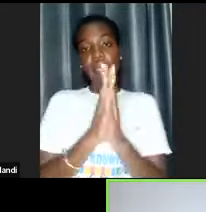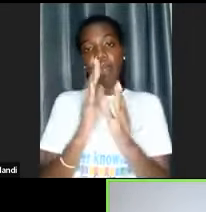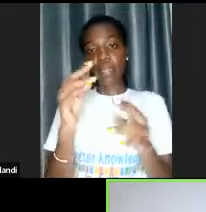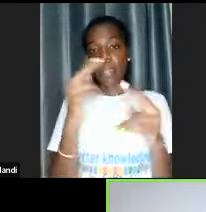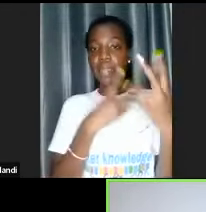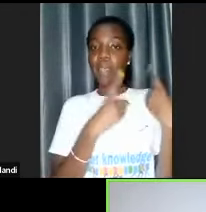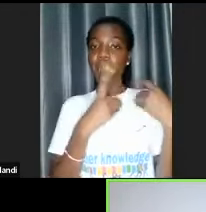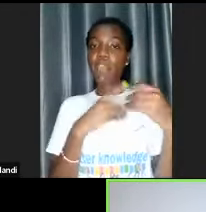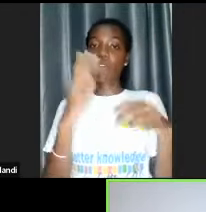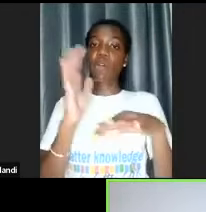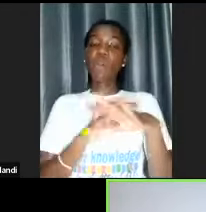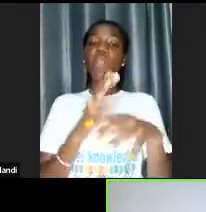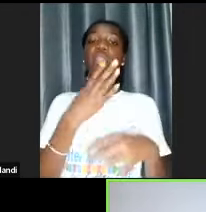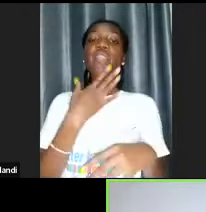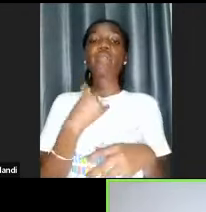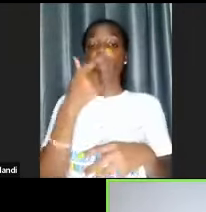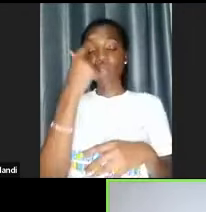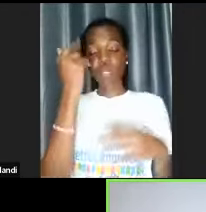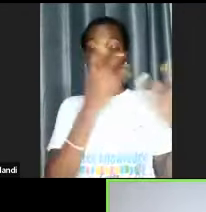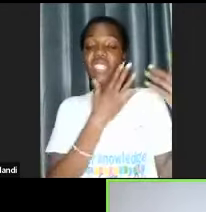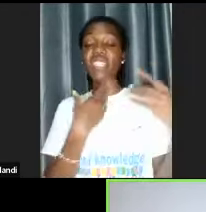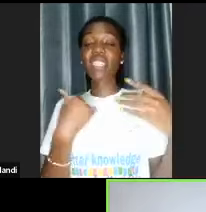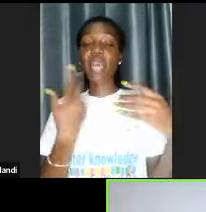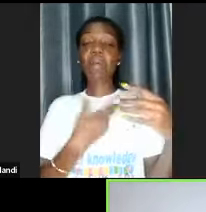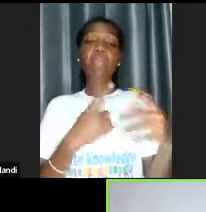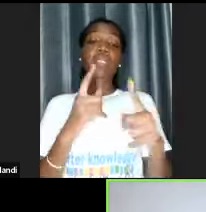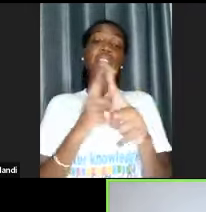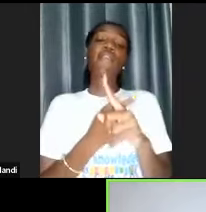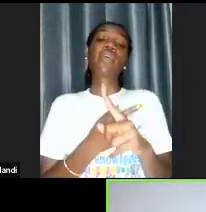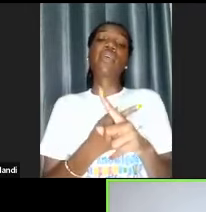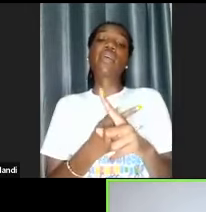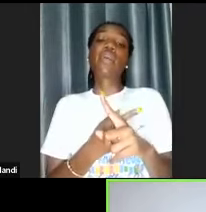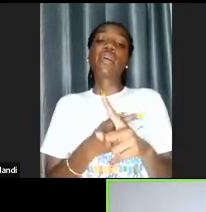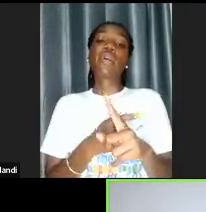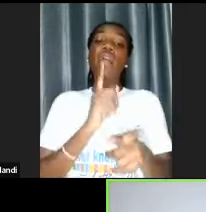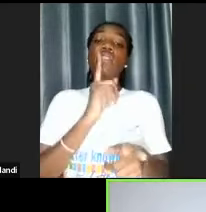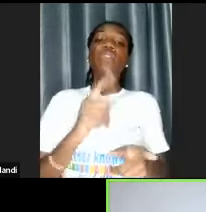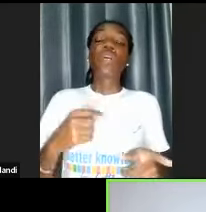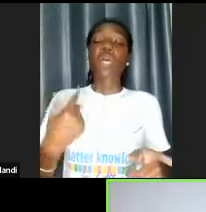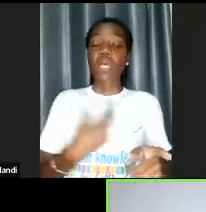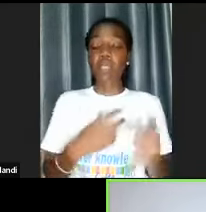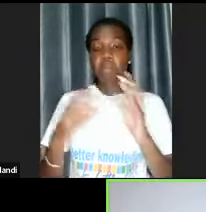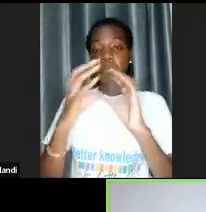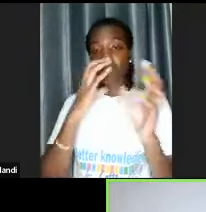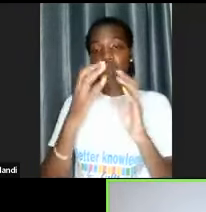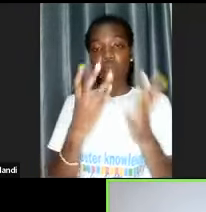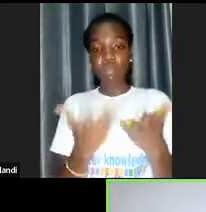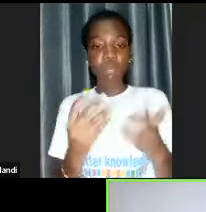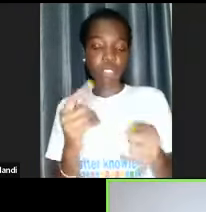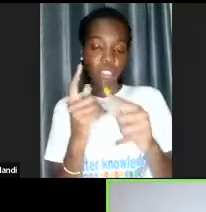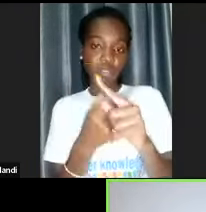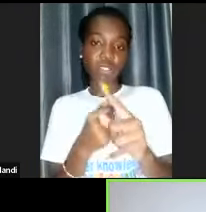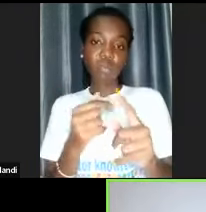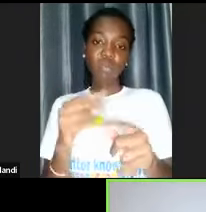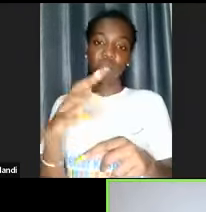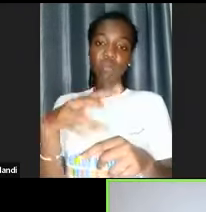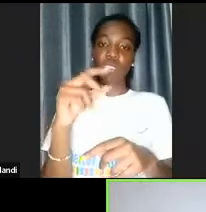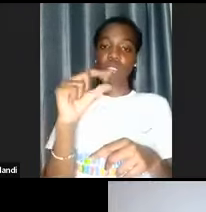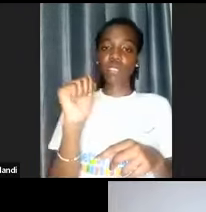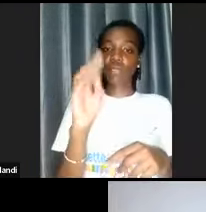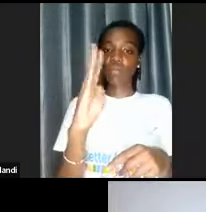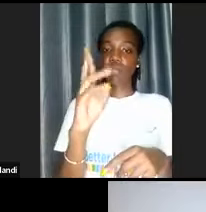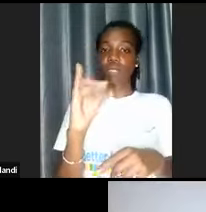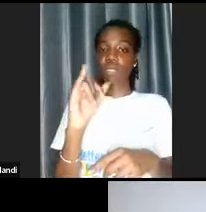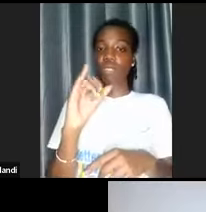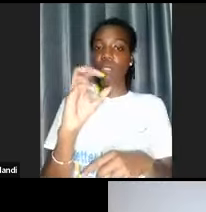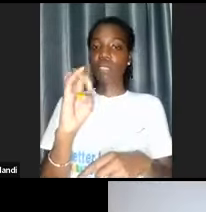our needs are very different. So maybe that's a conversation you'd want to pick with Gabriel. So that he